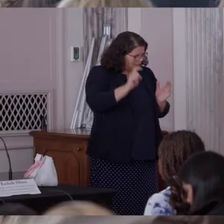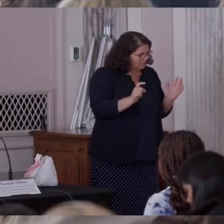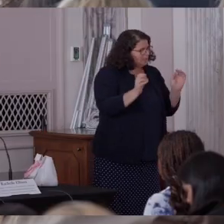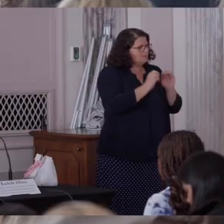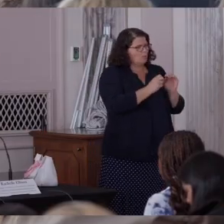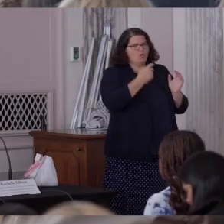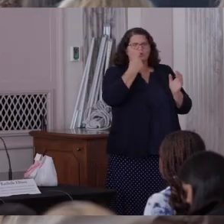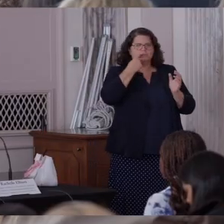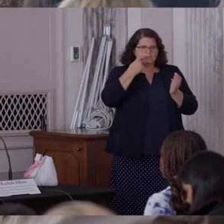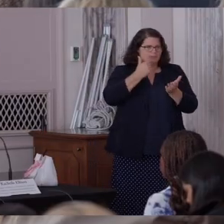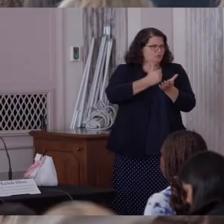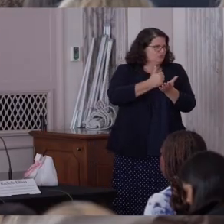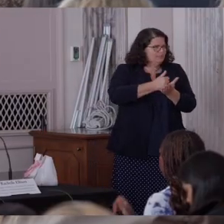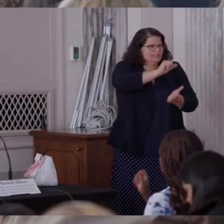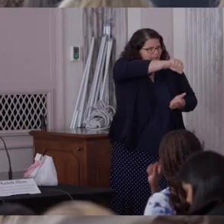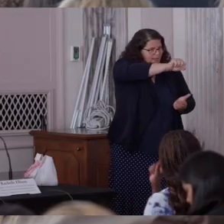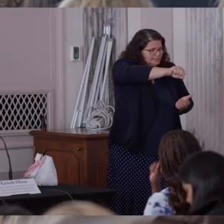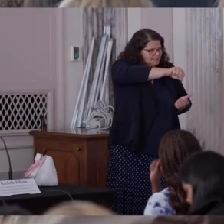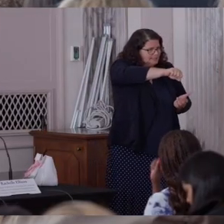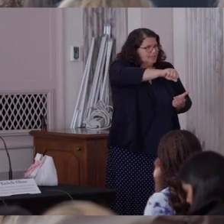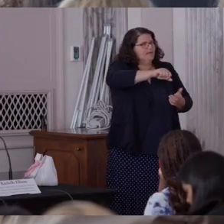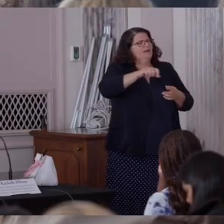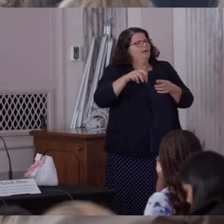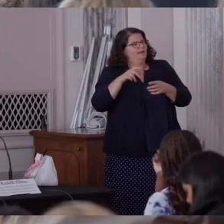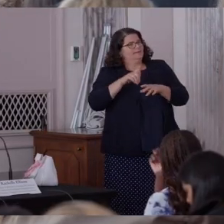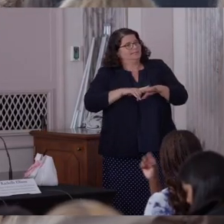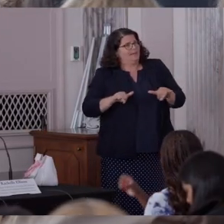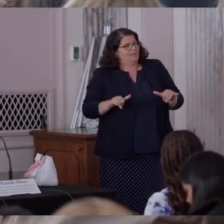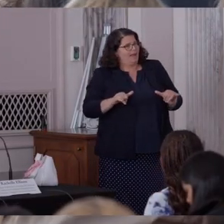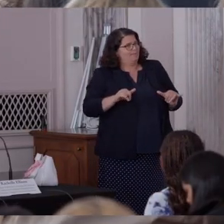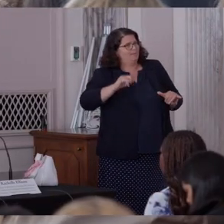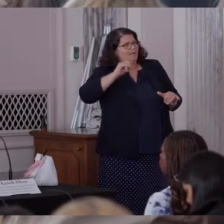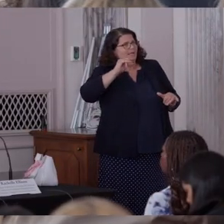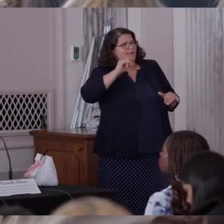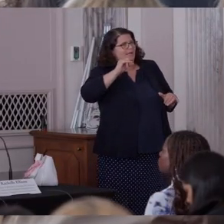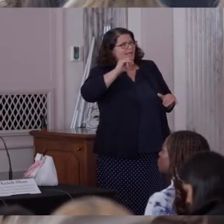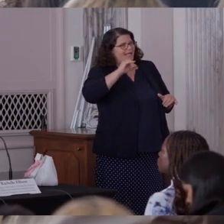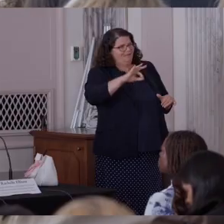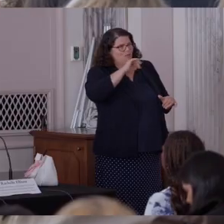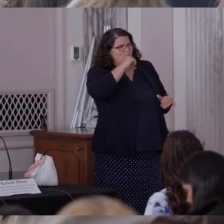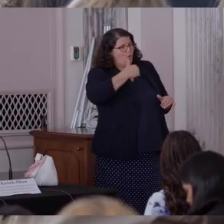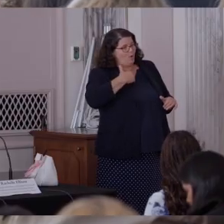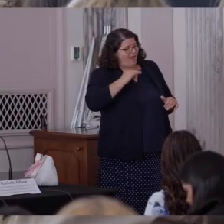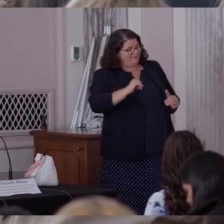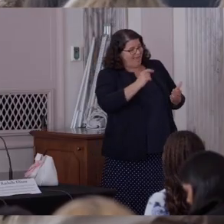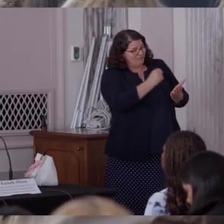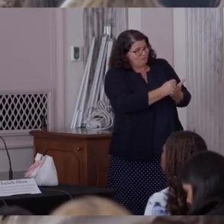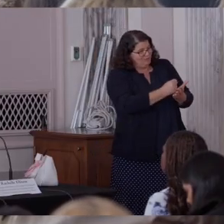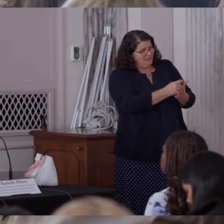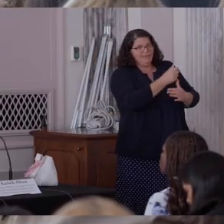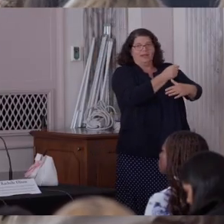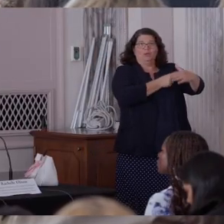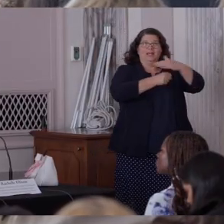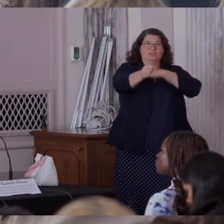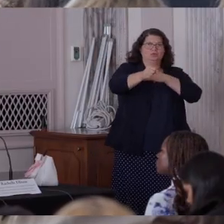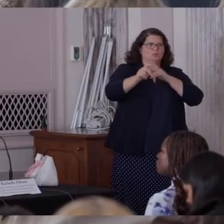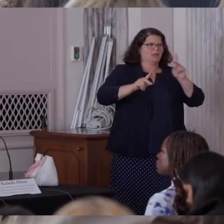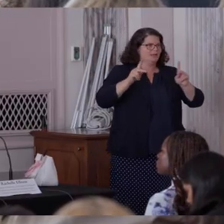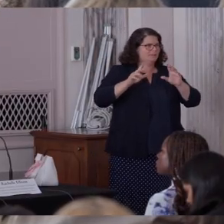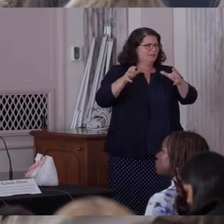abuse treatment. However, if you don't have the treatment, institutionalizing people does not work. So we're